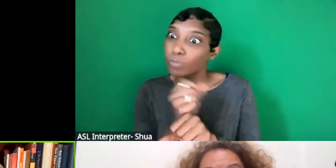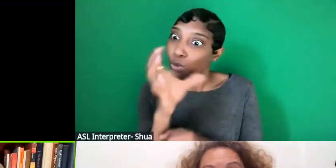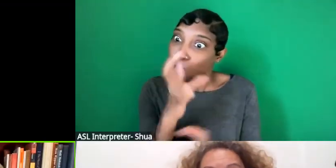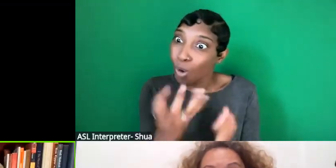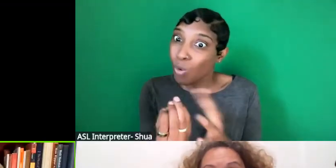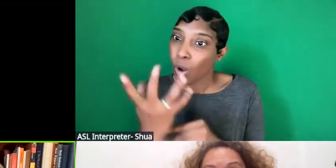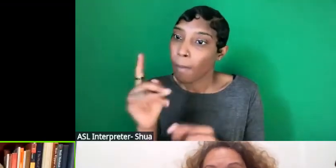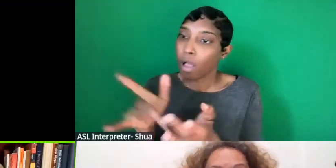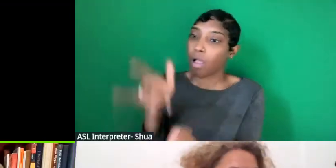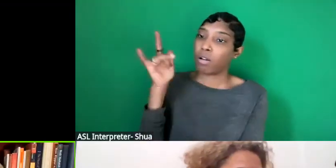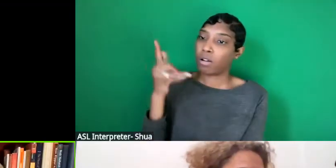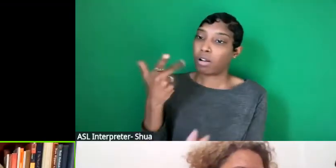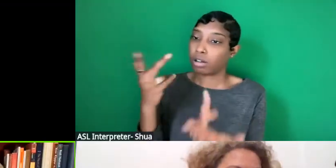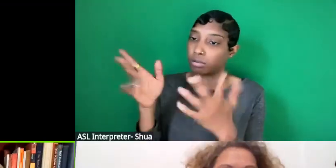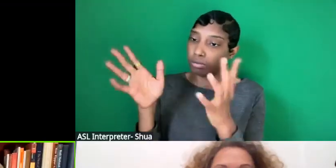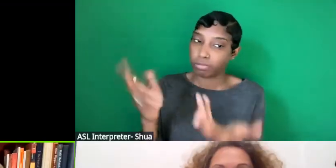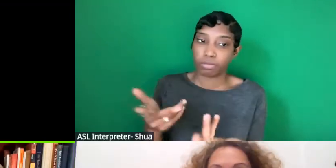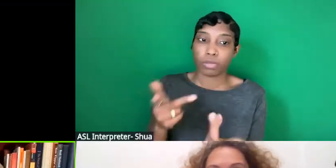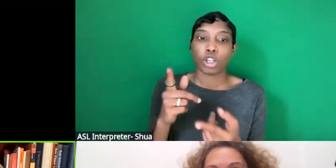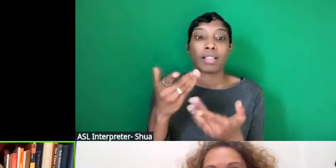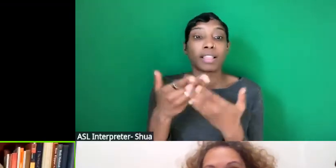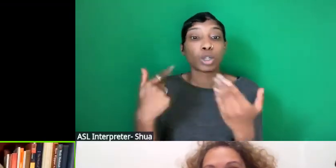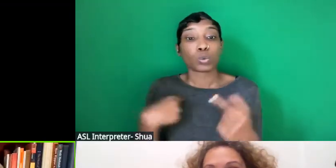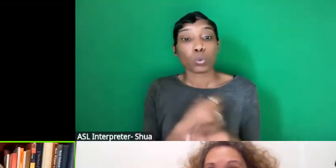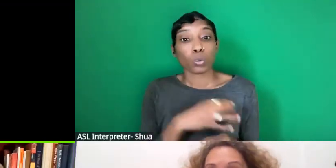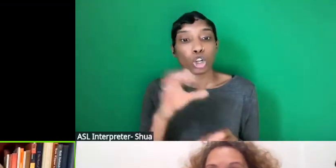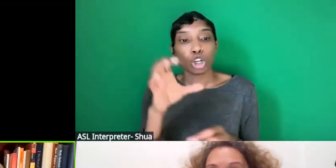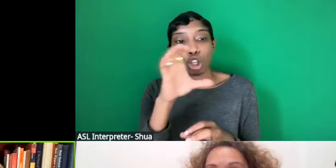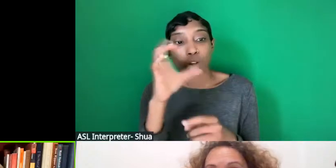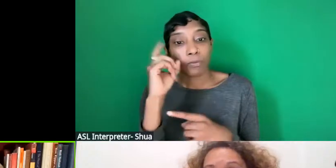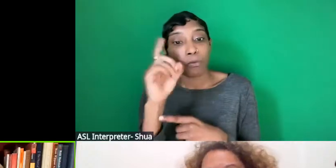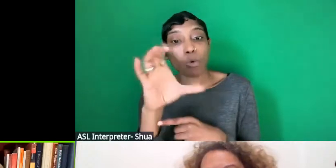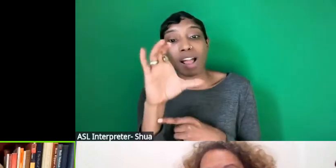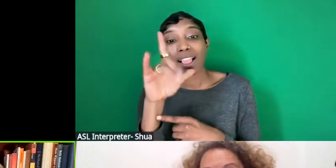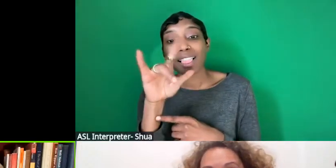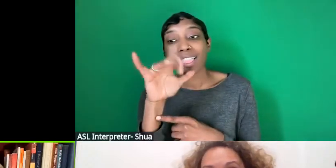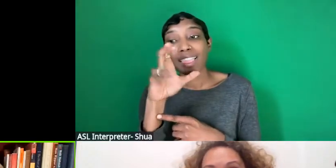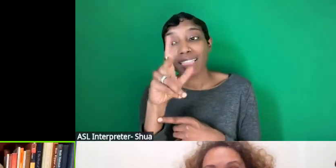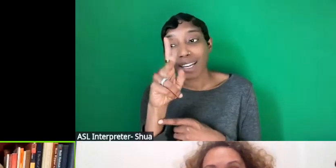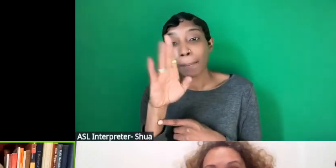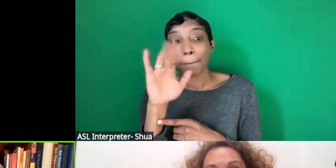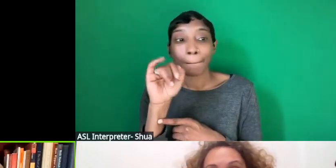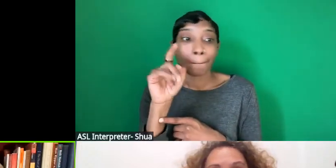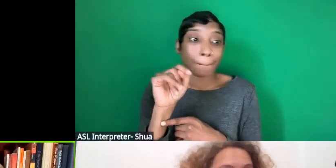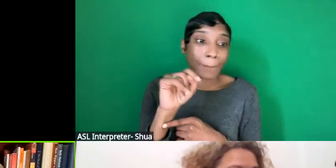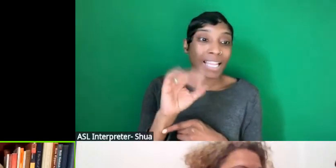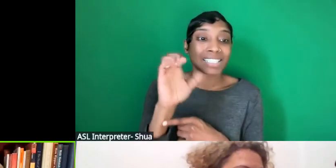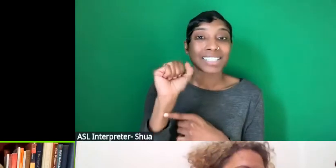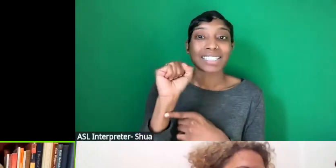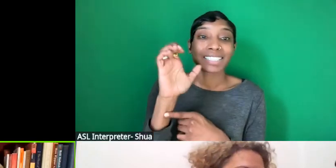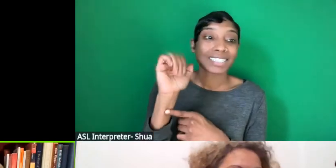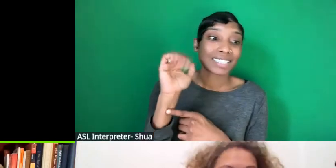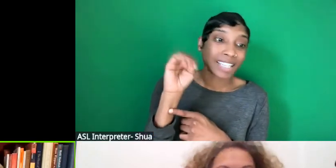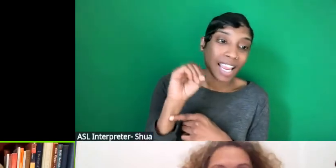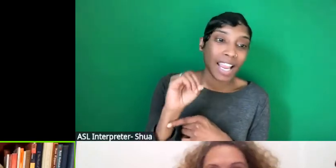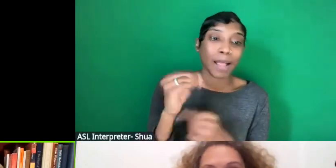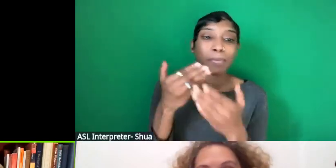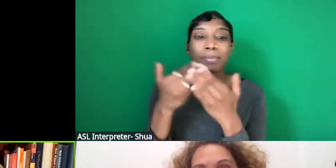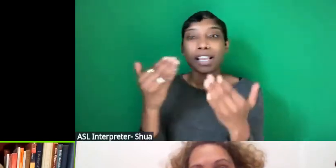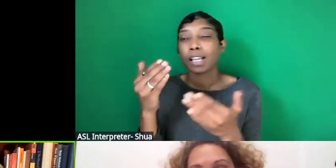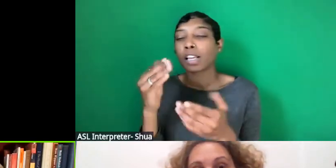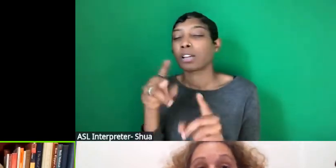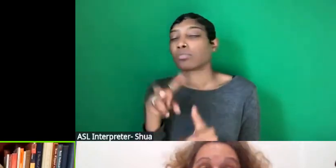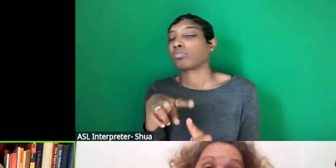things that we can do to protect ourselves are watch out for clickbait and scams, and generally just things that sound too good to be